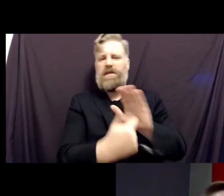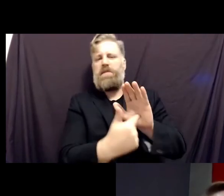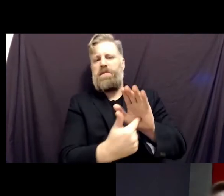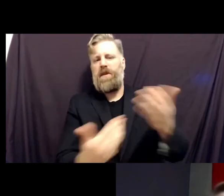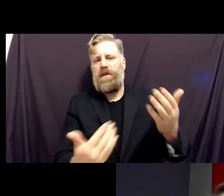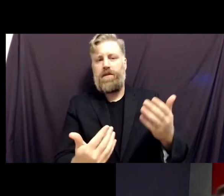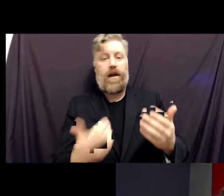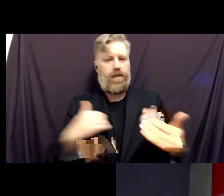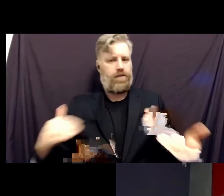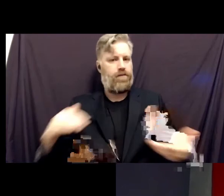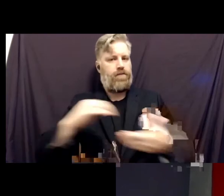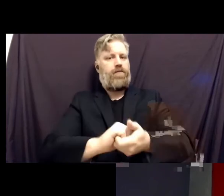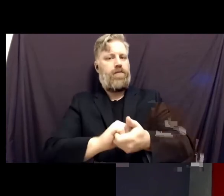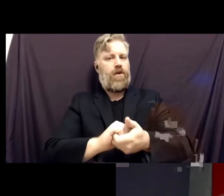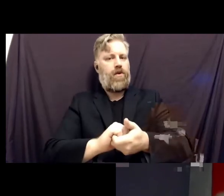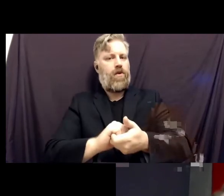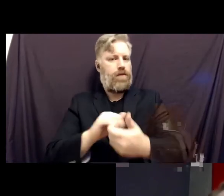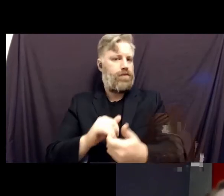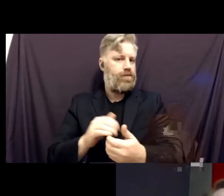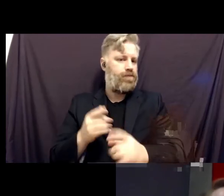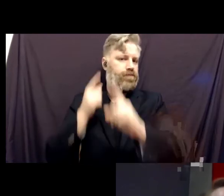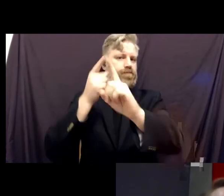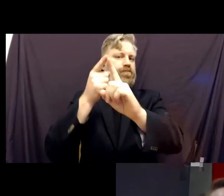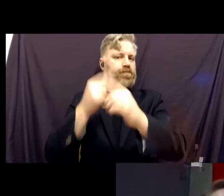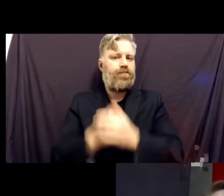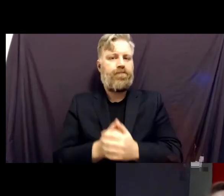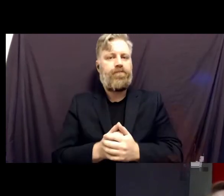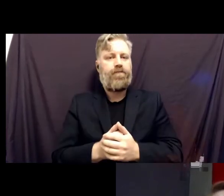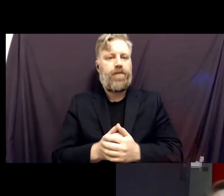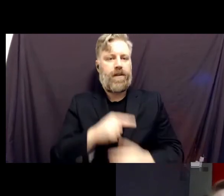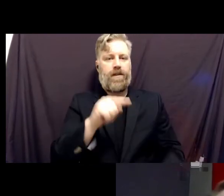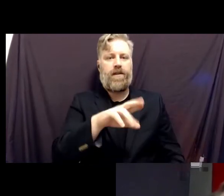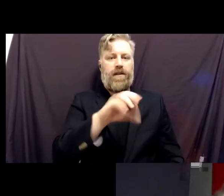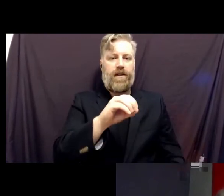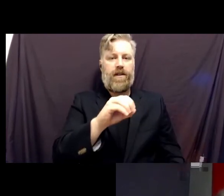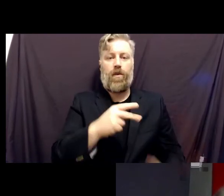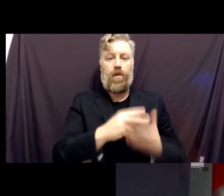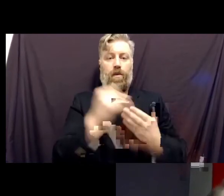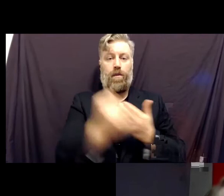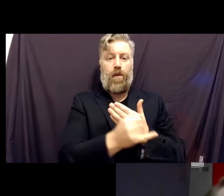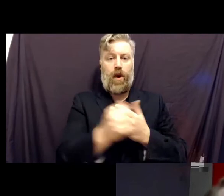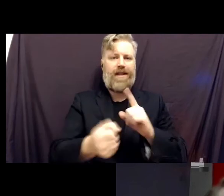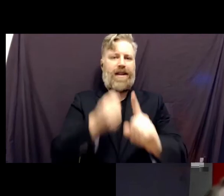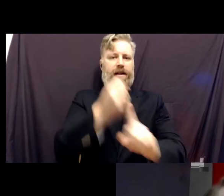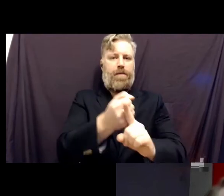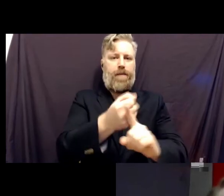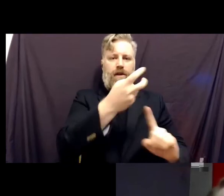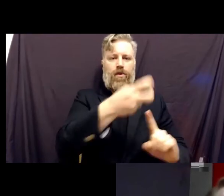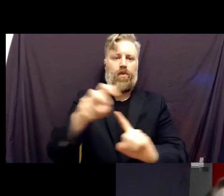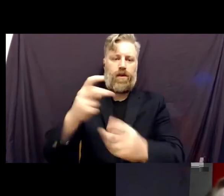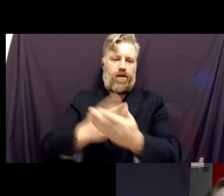joint venture, the Zero Project Impact Transfer Program, that we